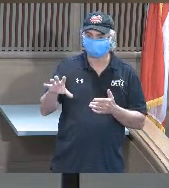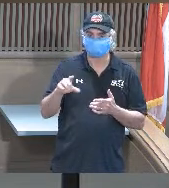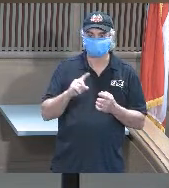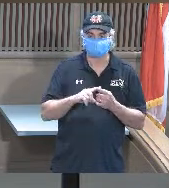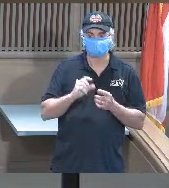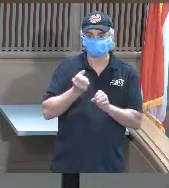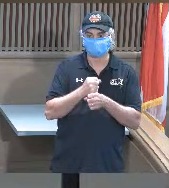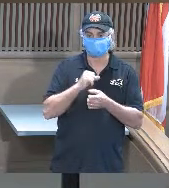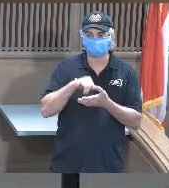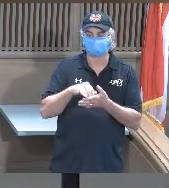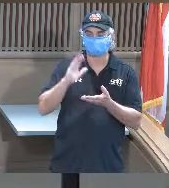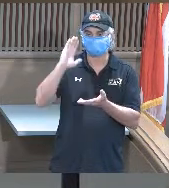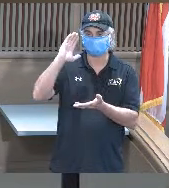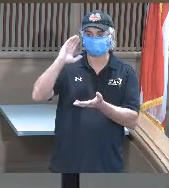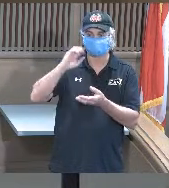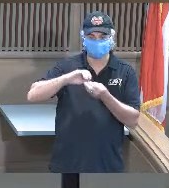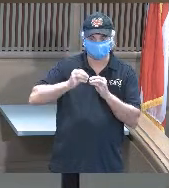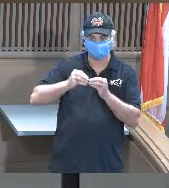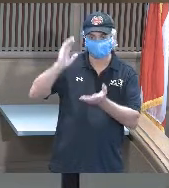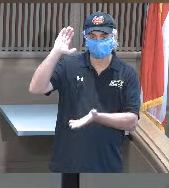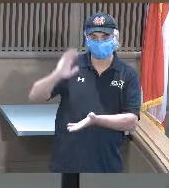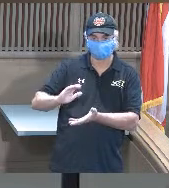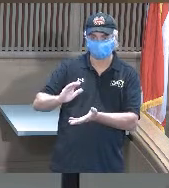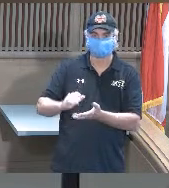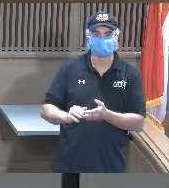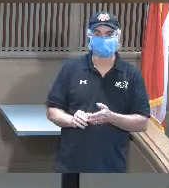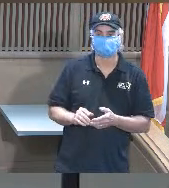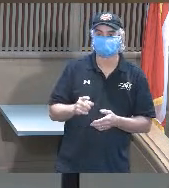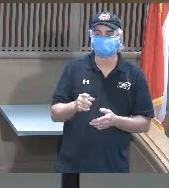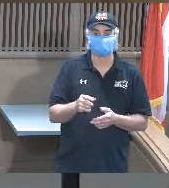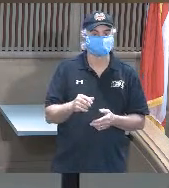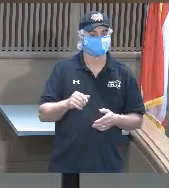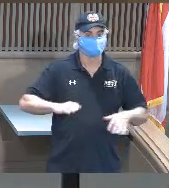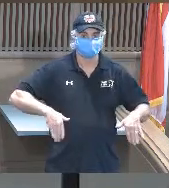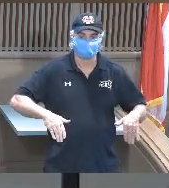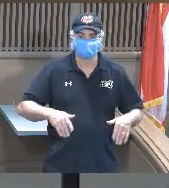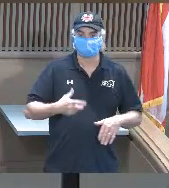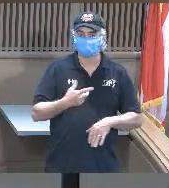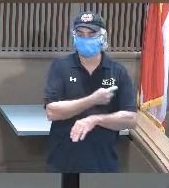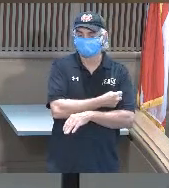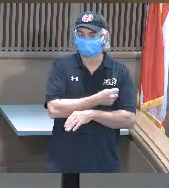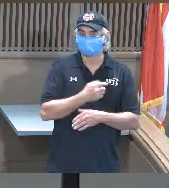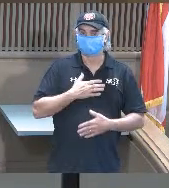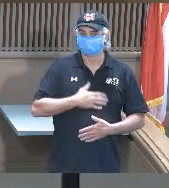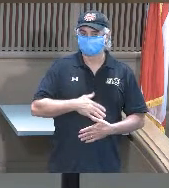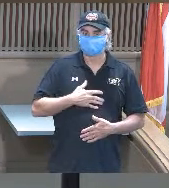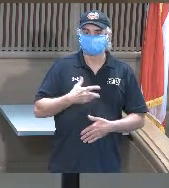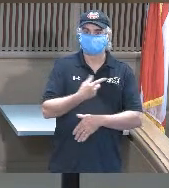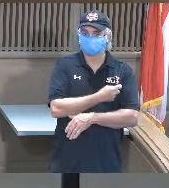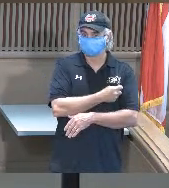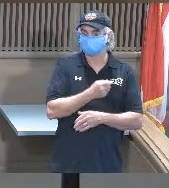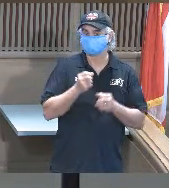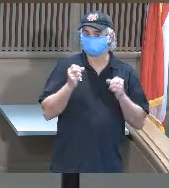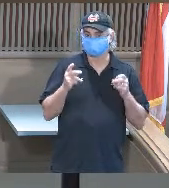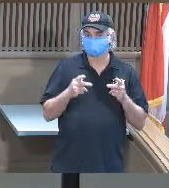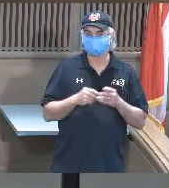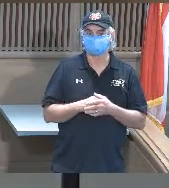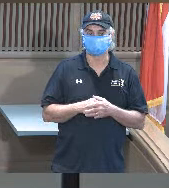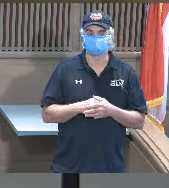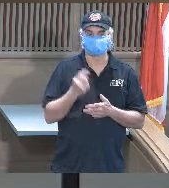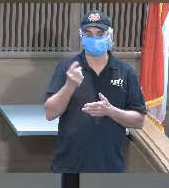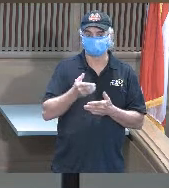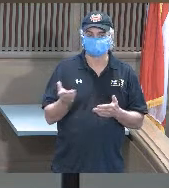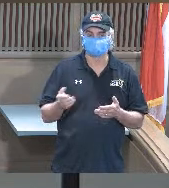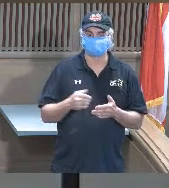you are not vaccinated, you certainly would want to consider what you can do to help protect yourself. One of those things